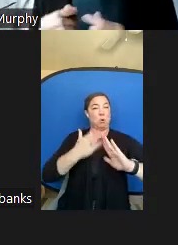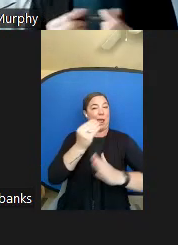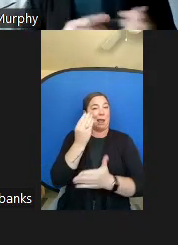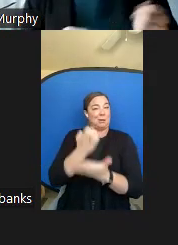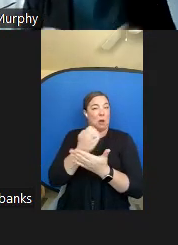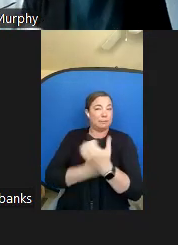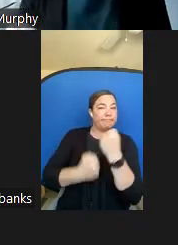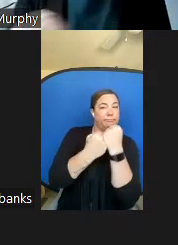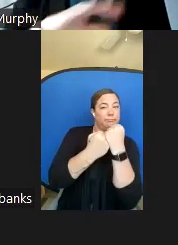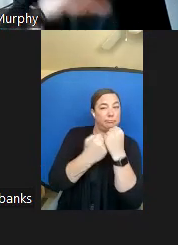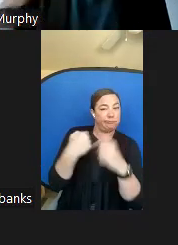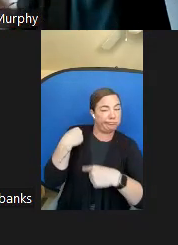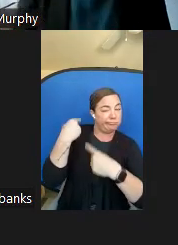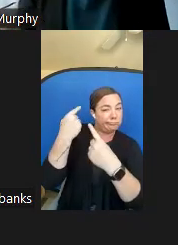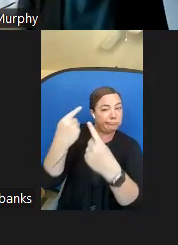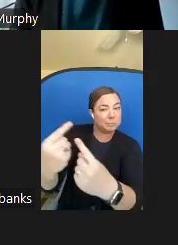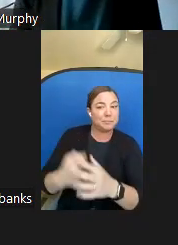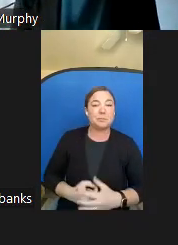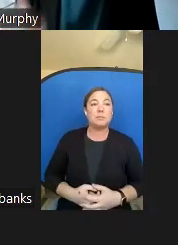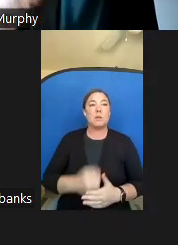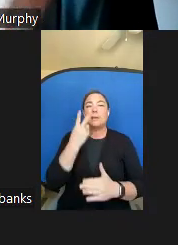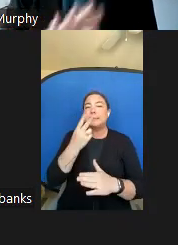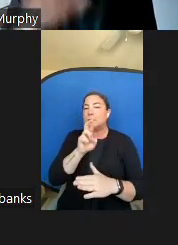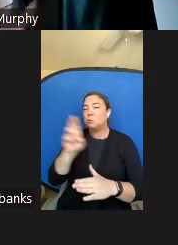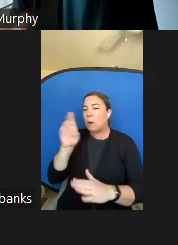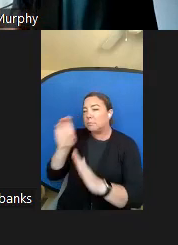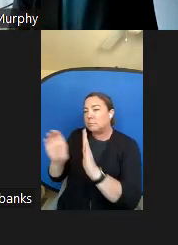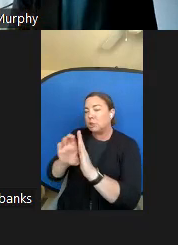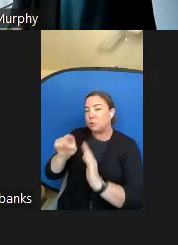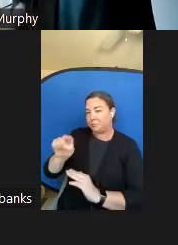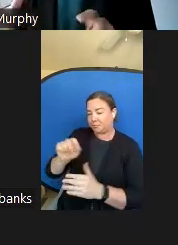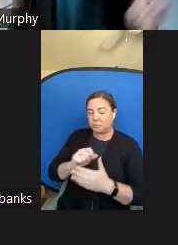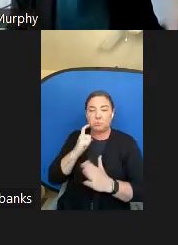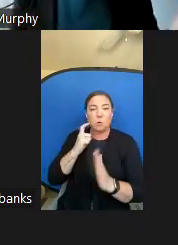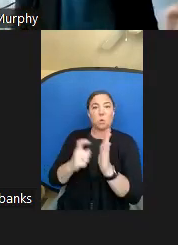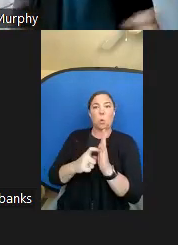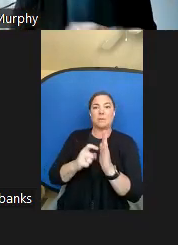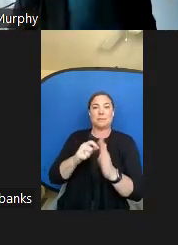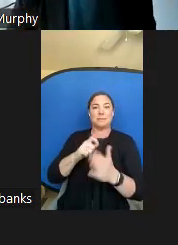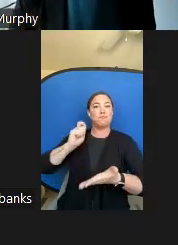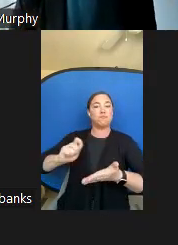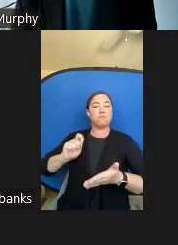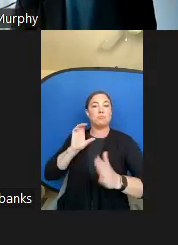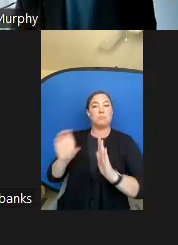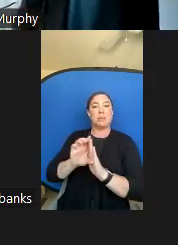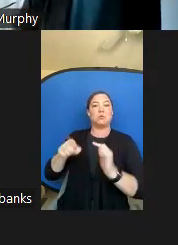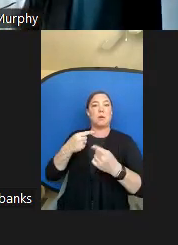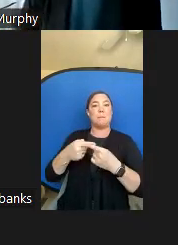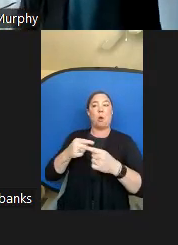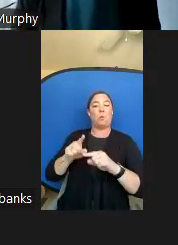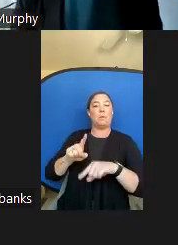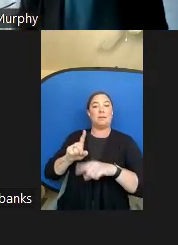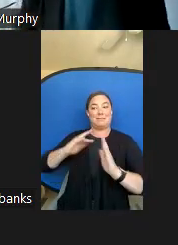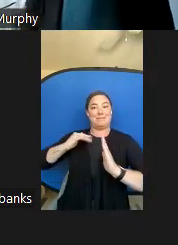look here, and the image on the right in particular, you can see a rendering of the geophysical survey conducted over